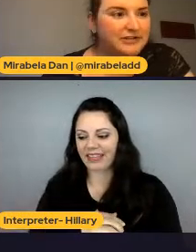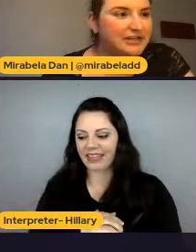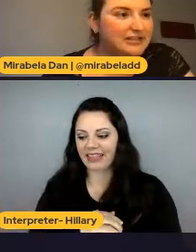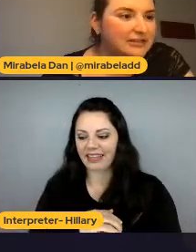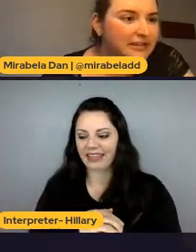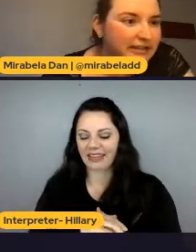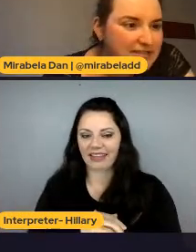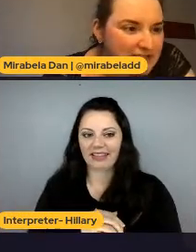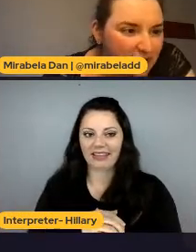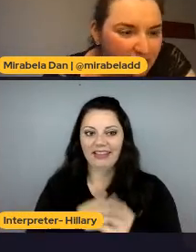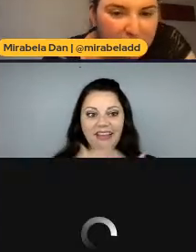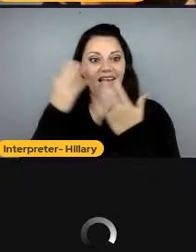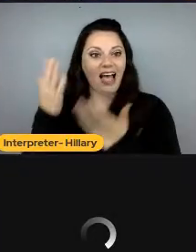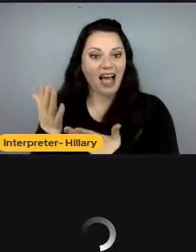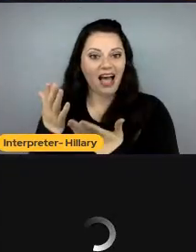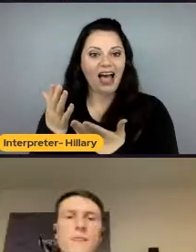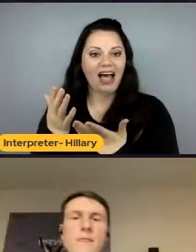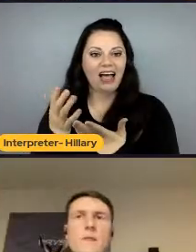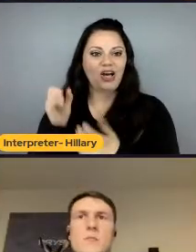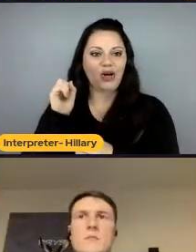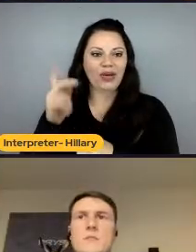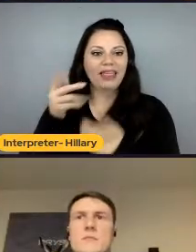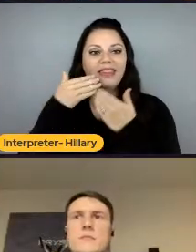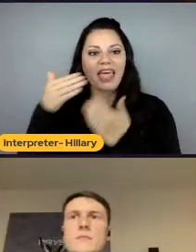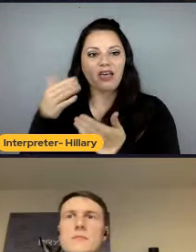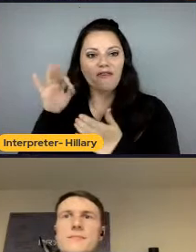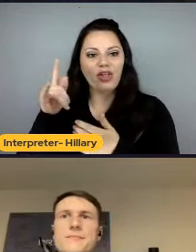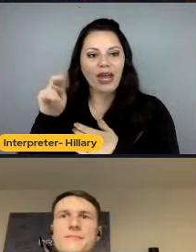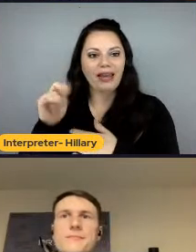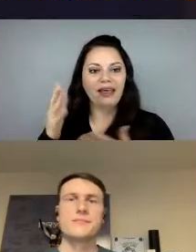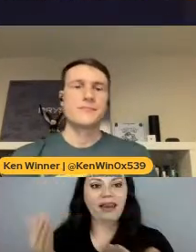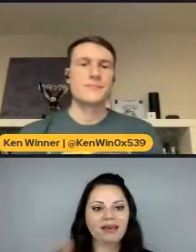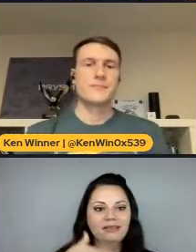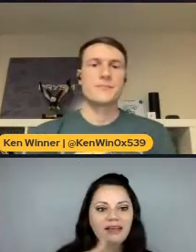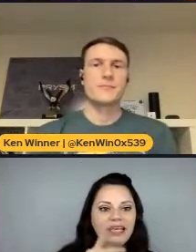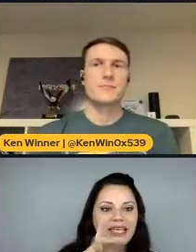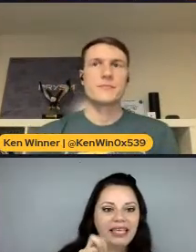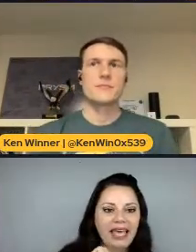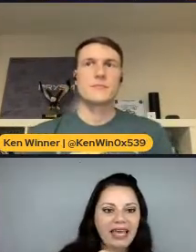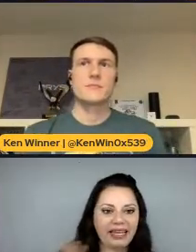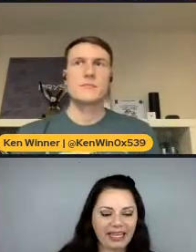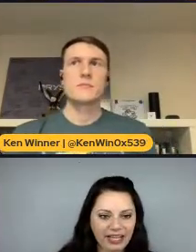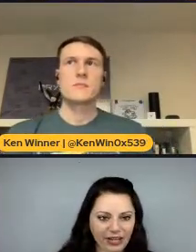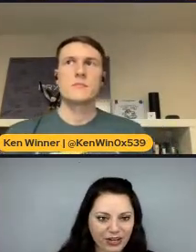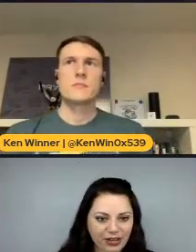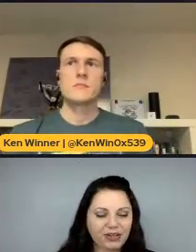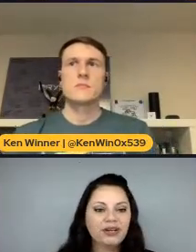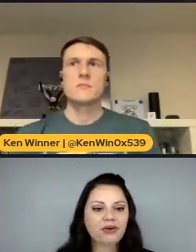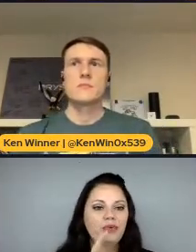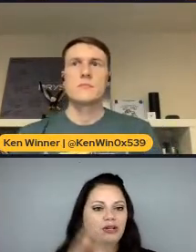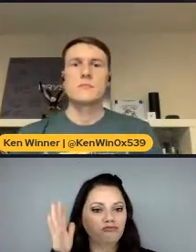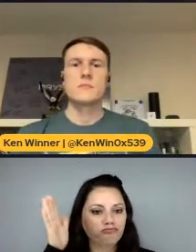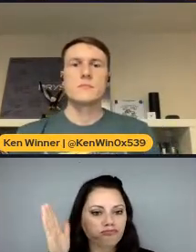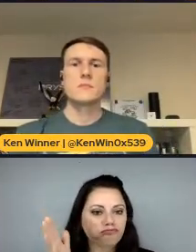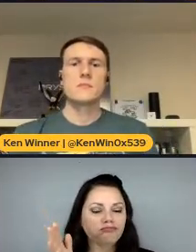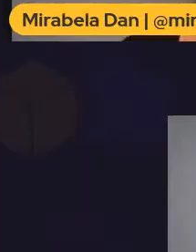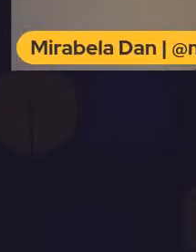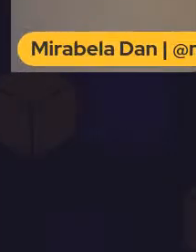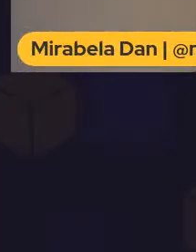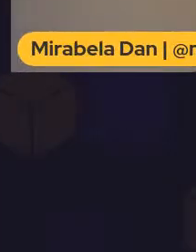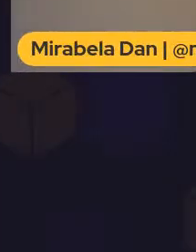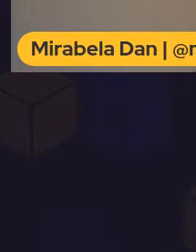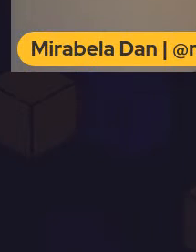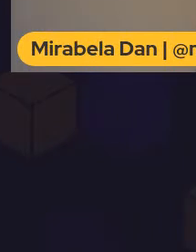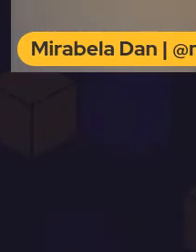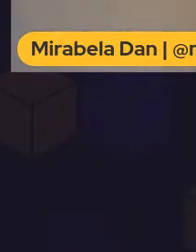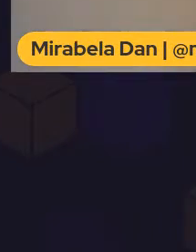Thanks, Florian. Next up, we've got Ken, who is here with us and is going to talk to us a little bit about